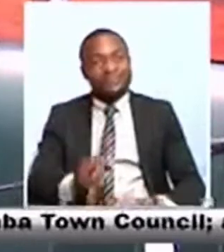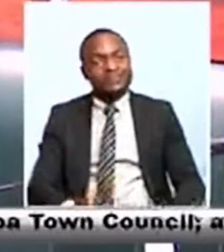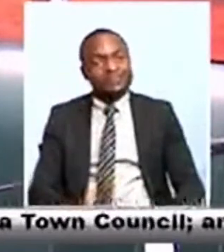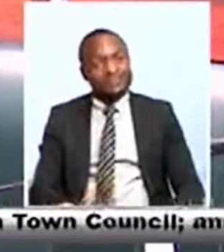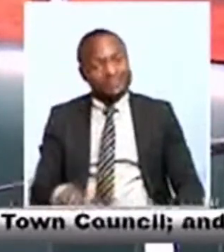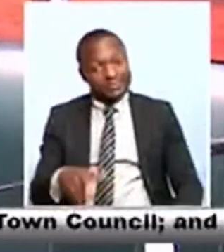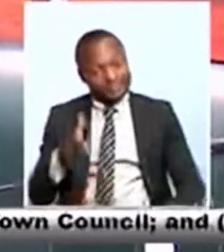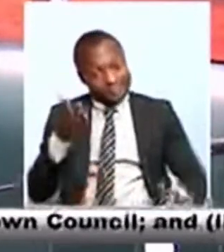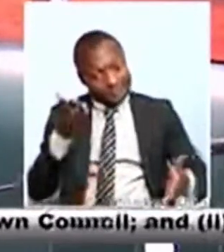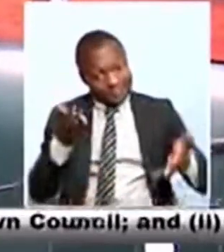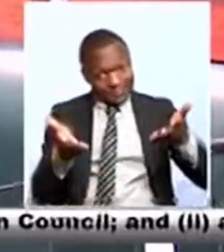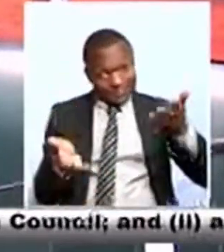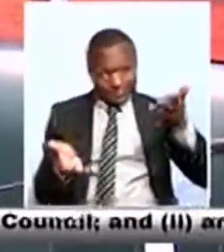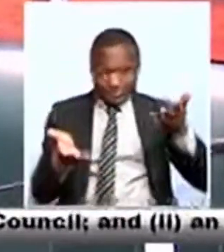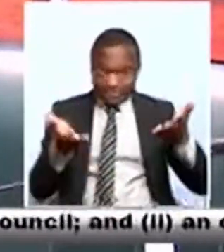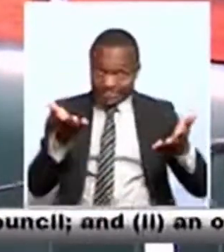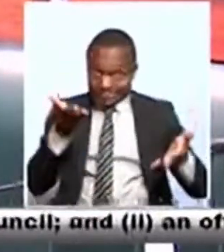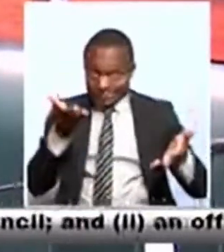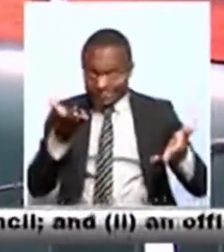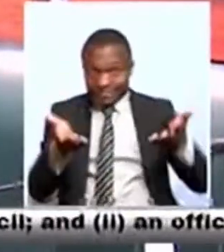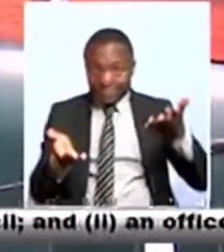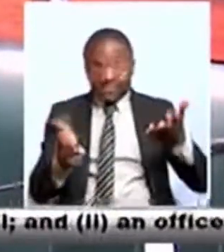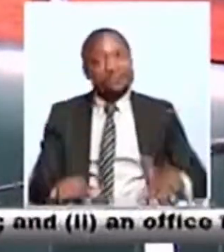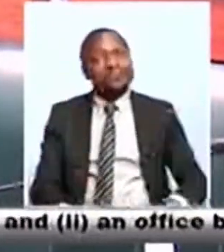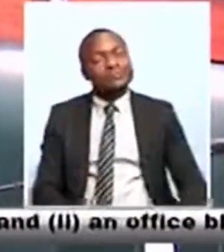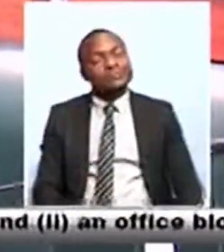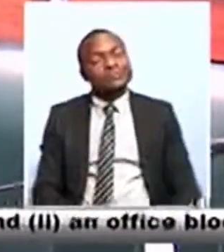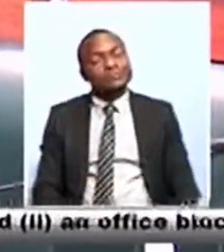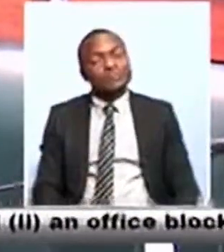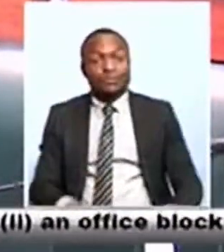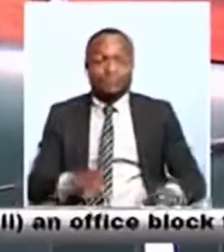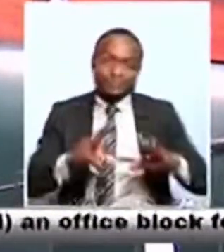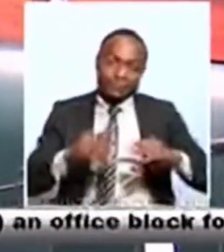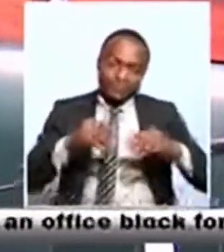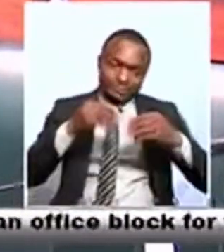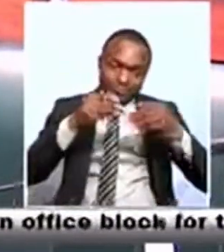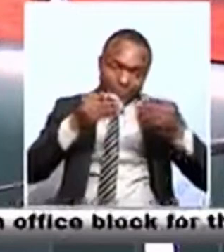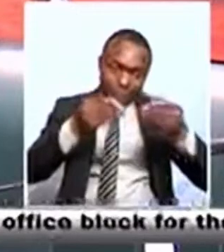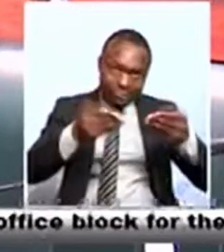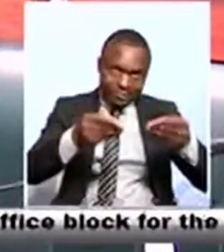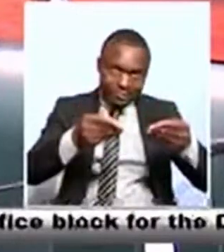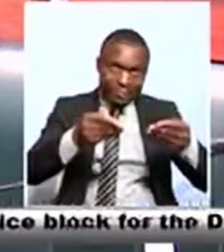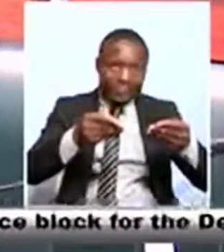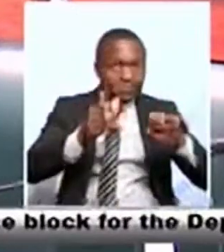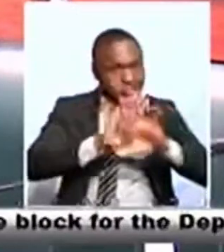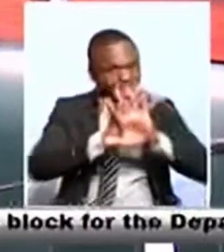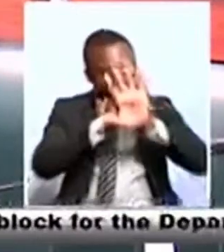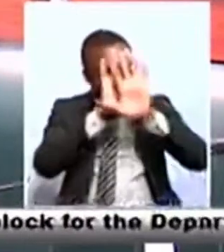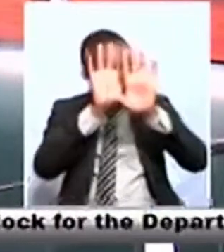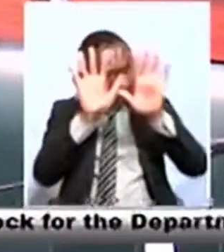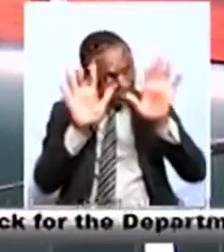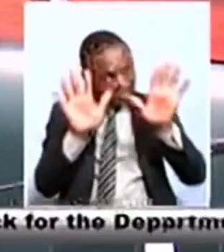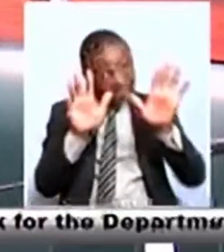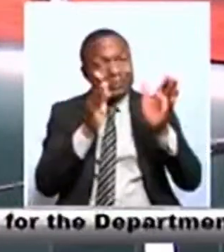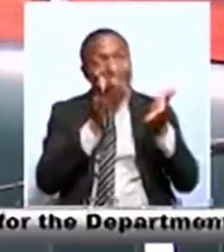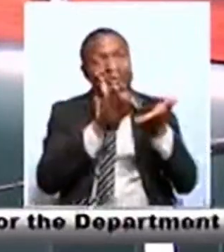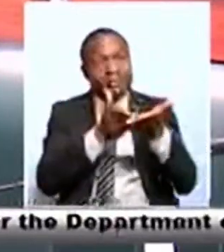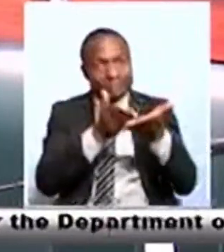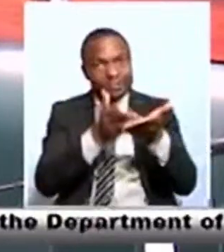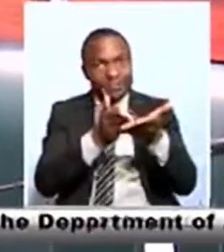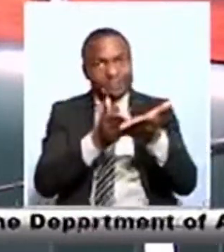maybe I also to just give some more indication here. The progress and the status of